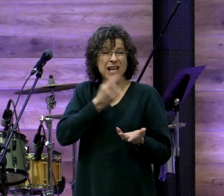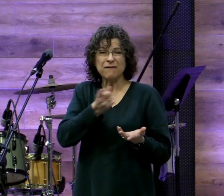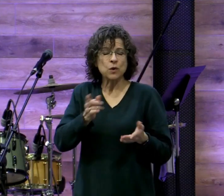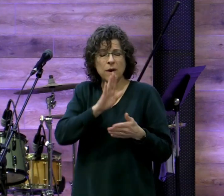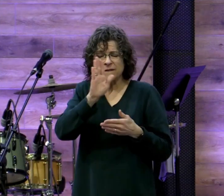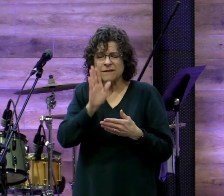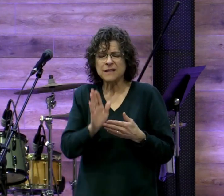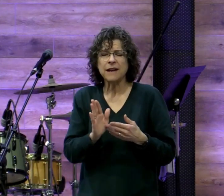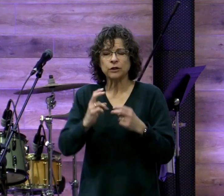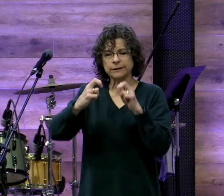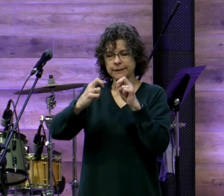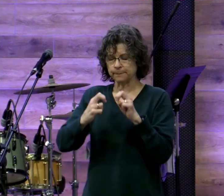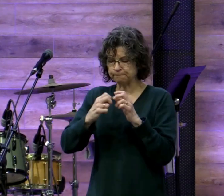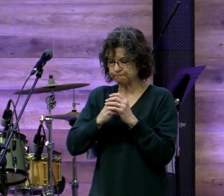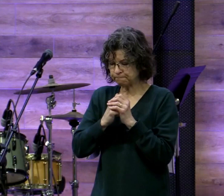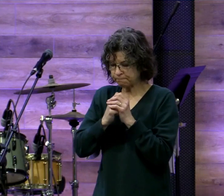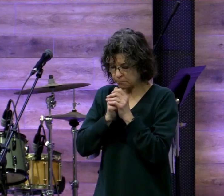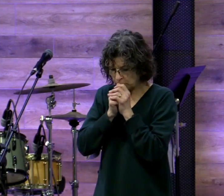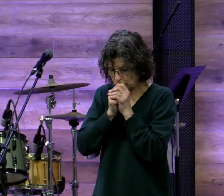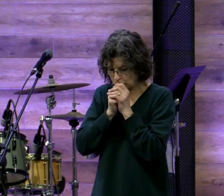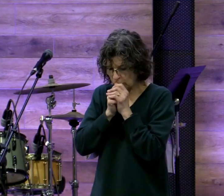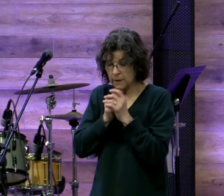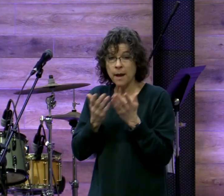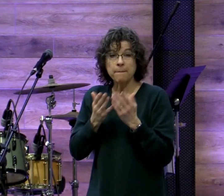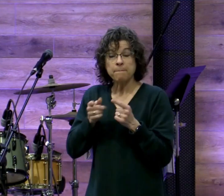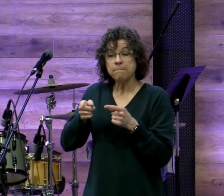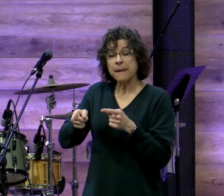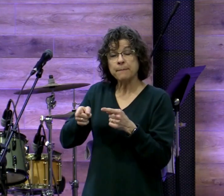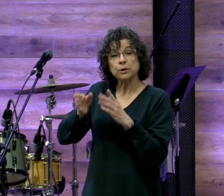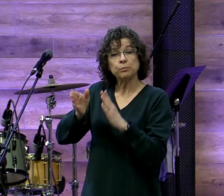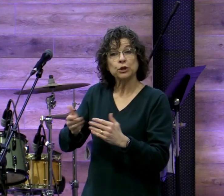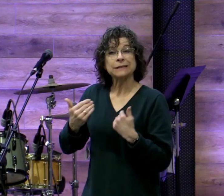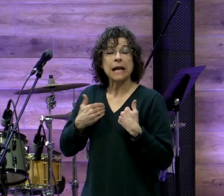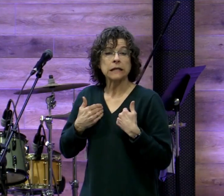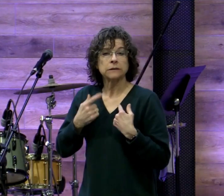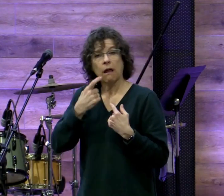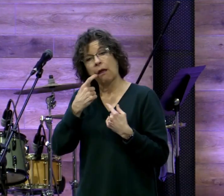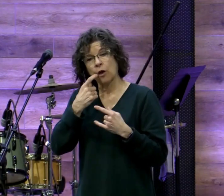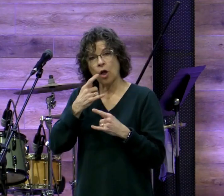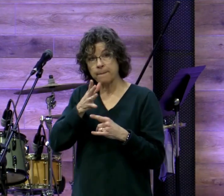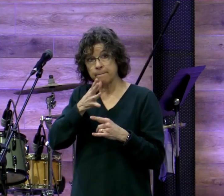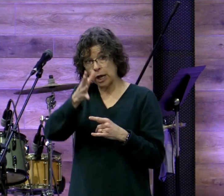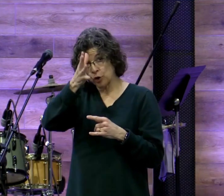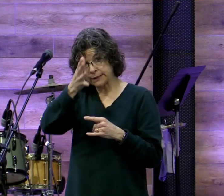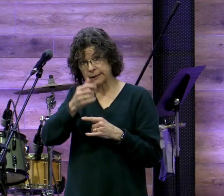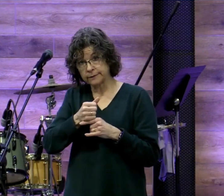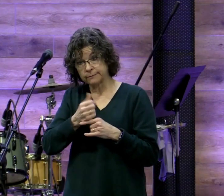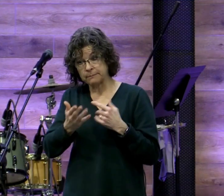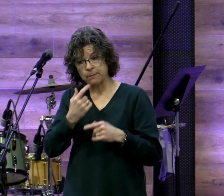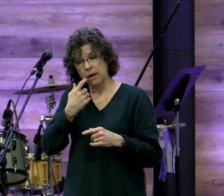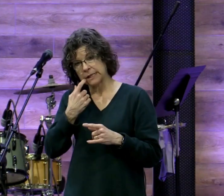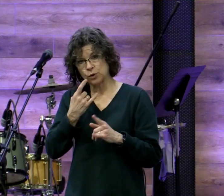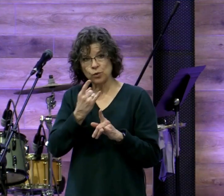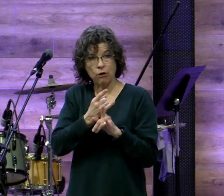talked with someone who grew up with a parent that was an alcoholic, you should. If you have